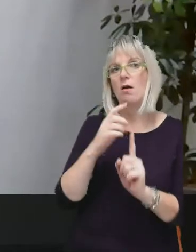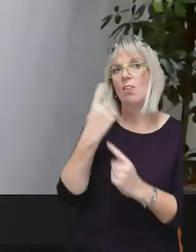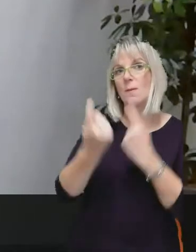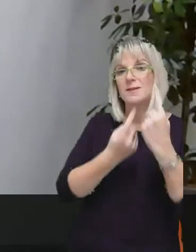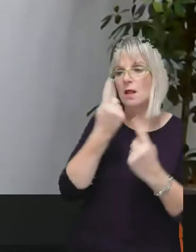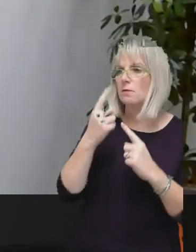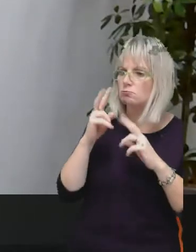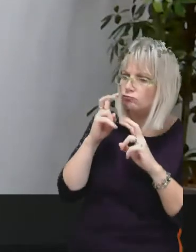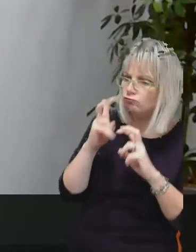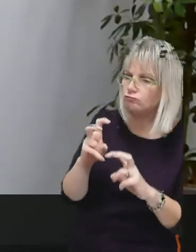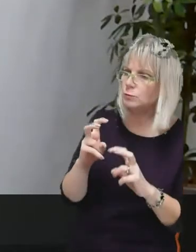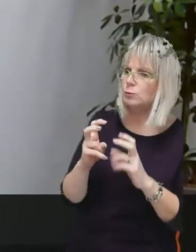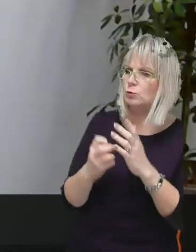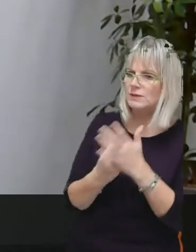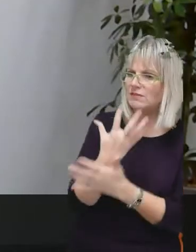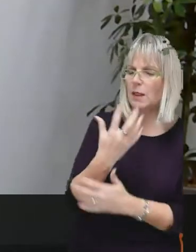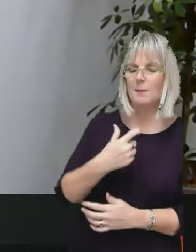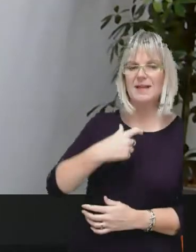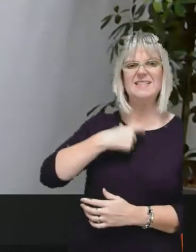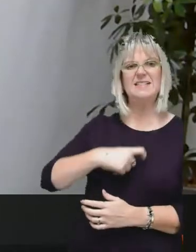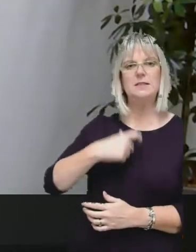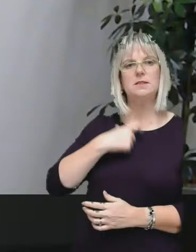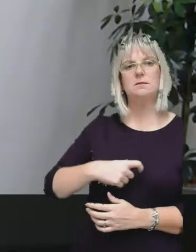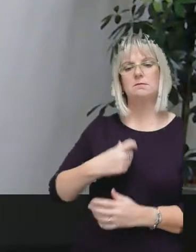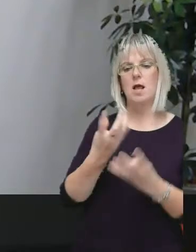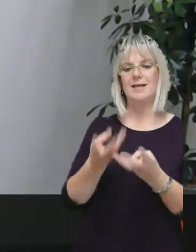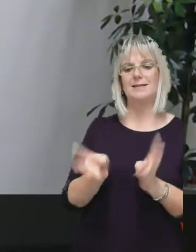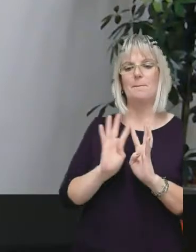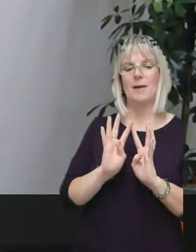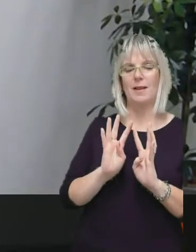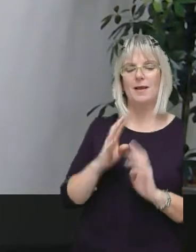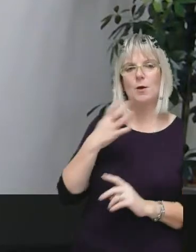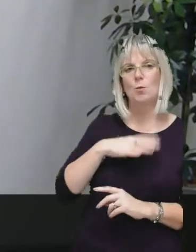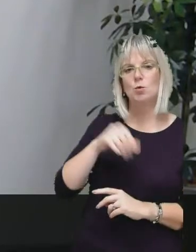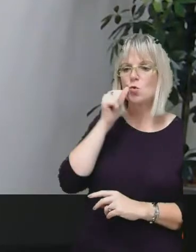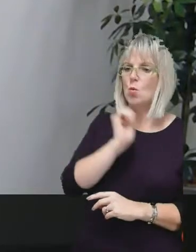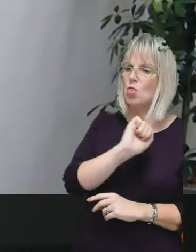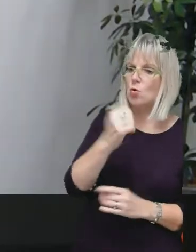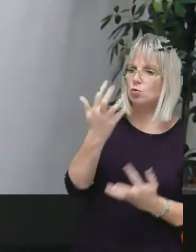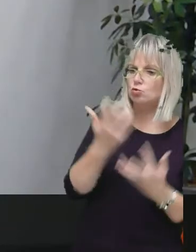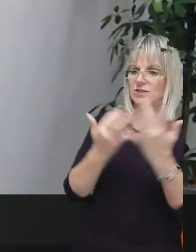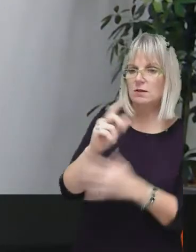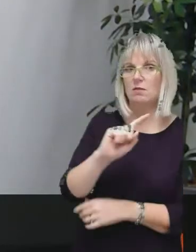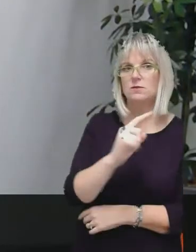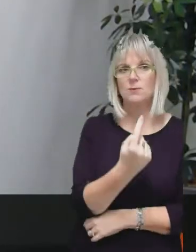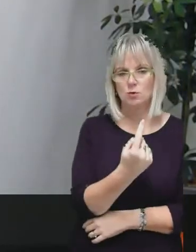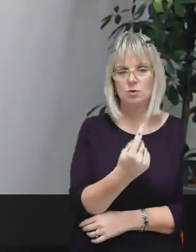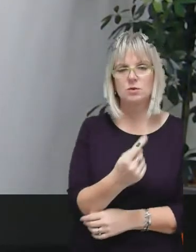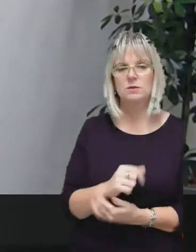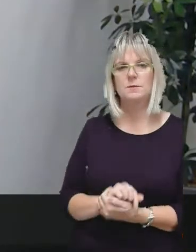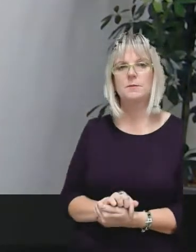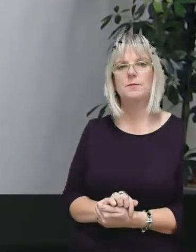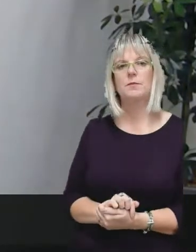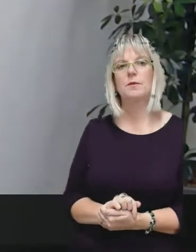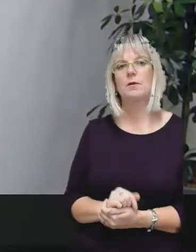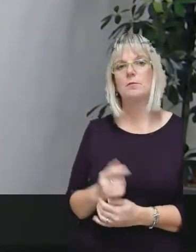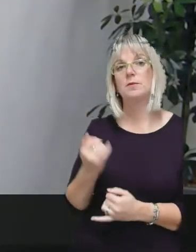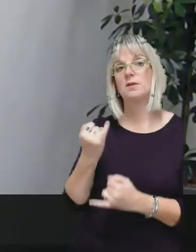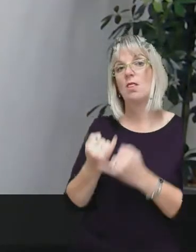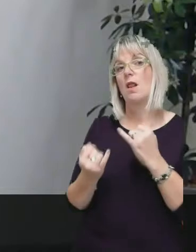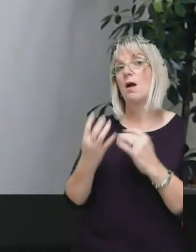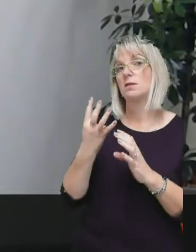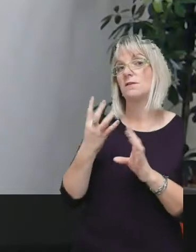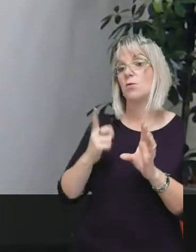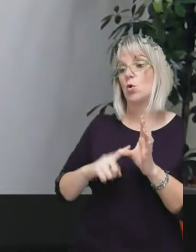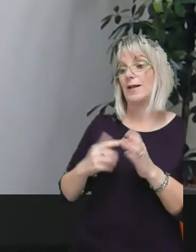of citizens' assembly. Over the last 4.5 years, Londoners will know, and tonight's a good illustration of this, we've got